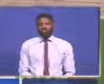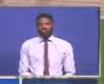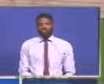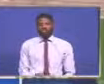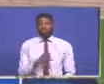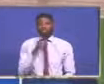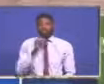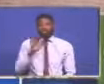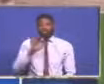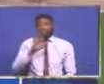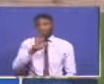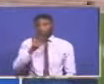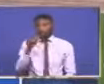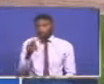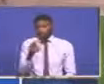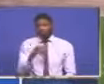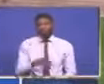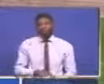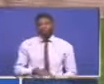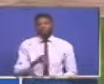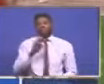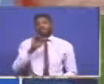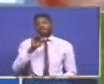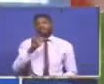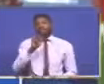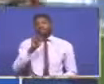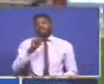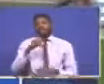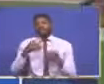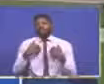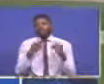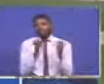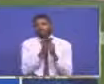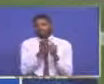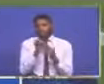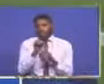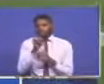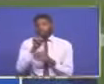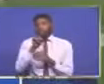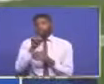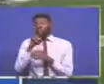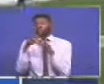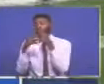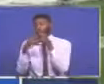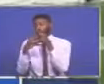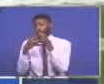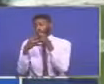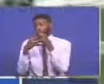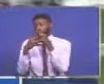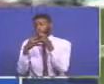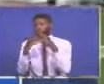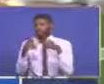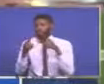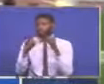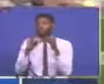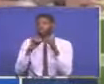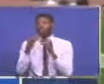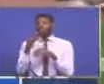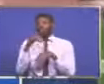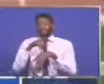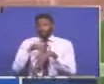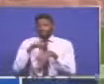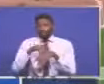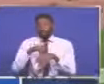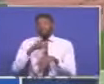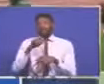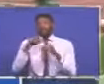men's 5,000 metres, Cleophas Mayan clocked 13 minutes, 29.33 seconds for a runner-up place in a race won by Takashi